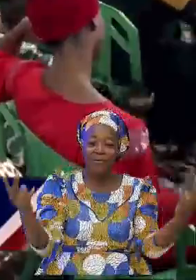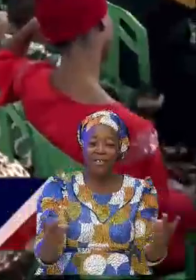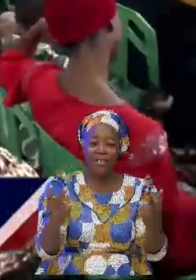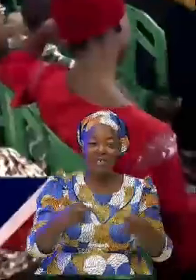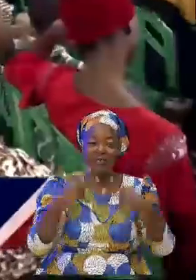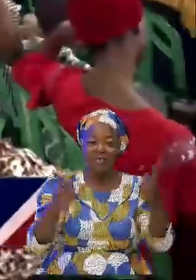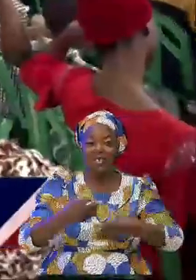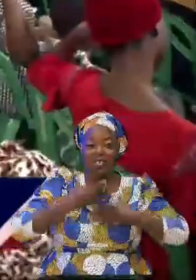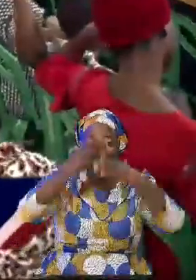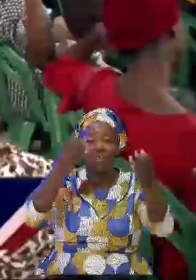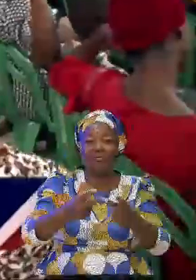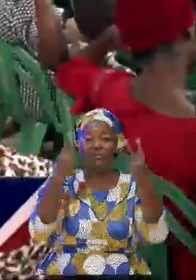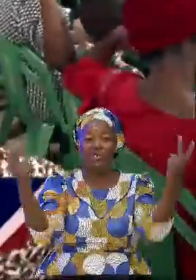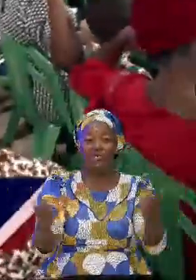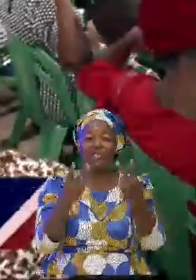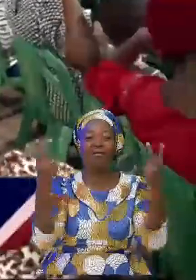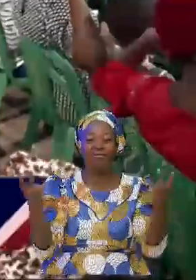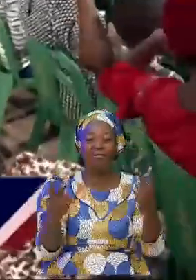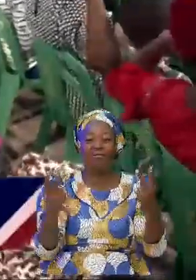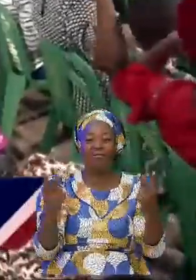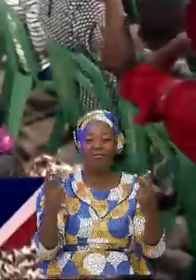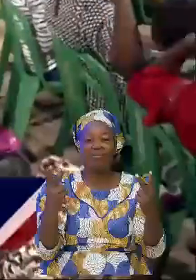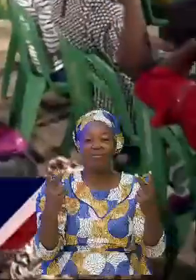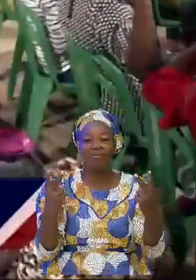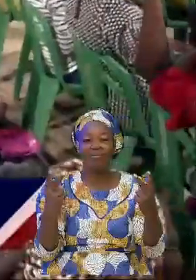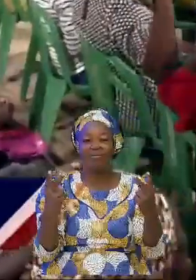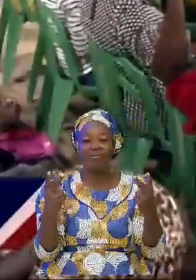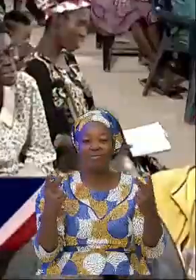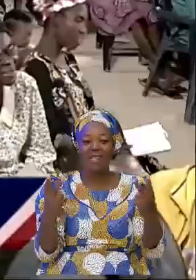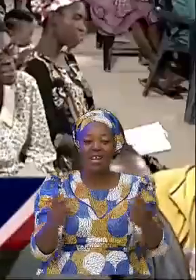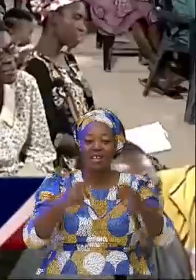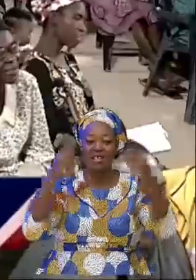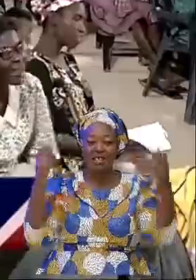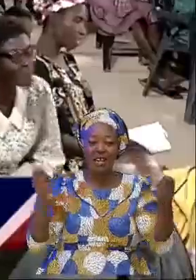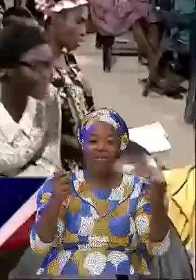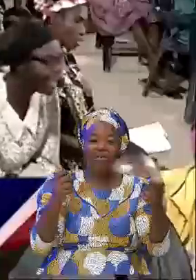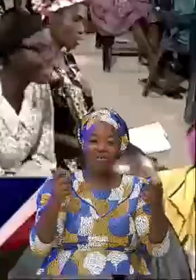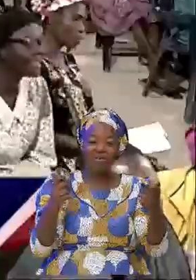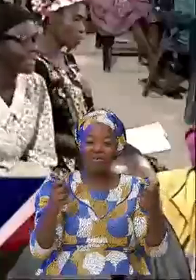there? Victory, victory. Somebody shout victory.